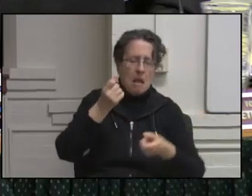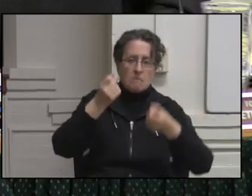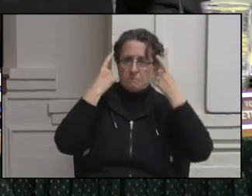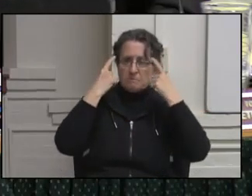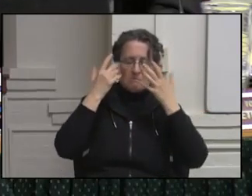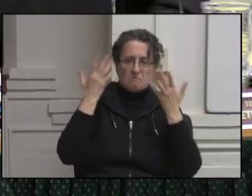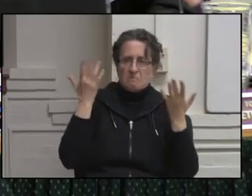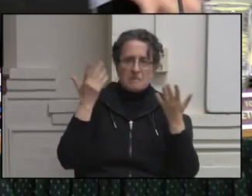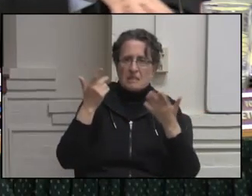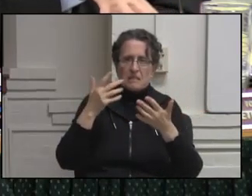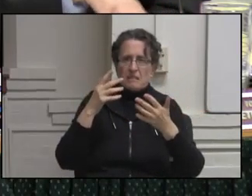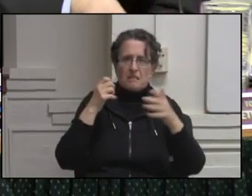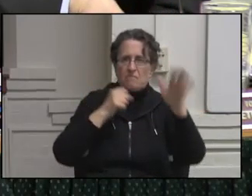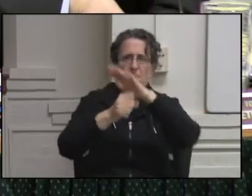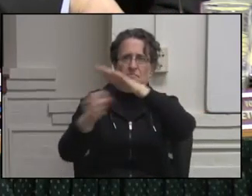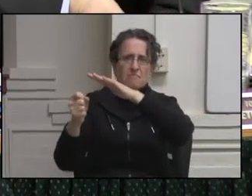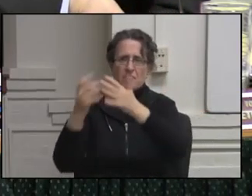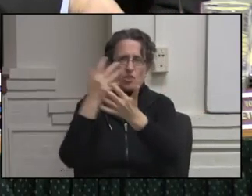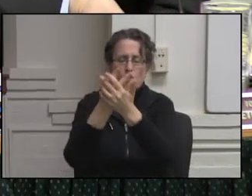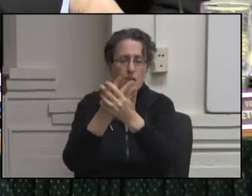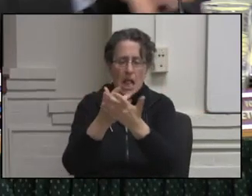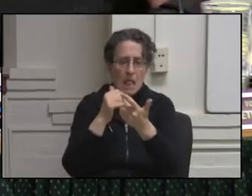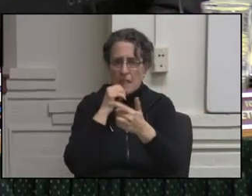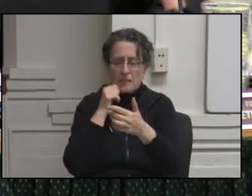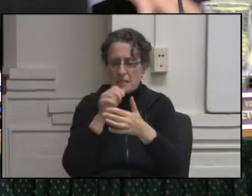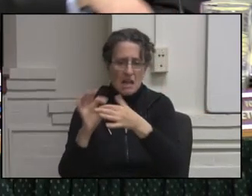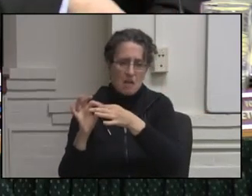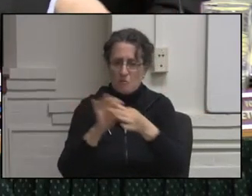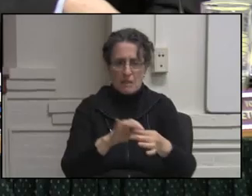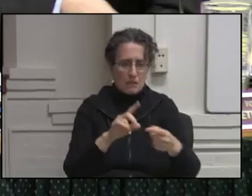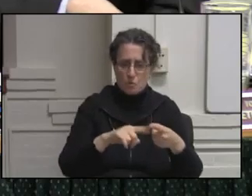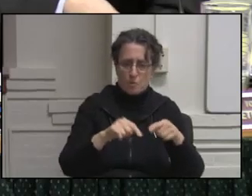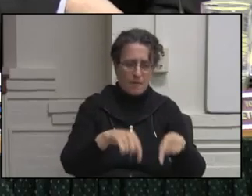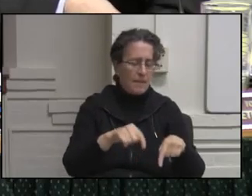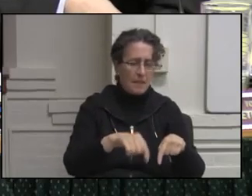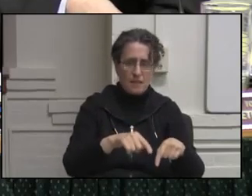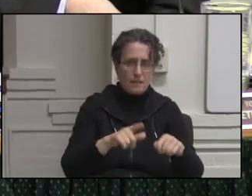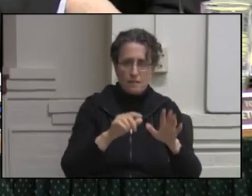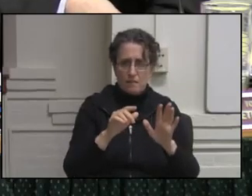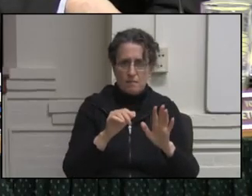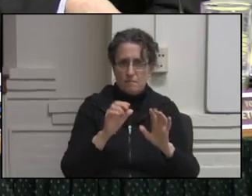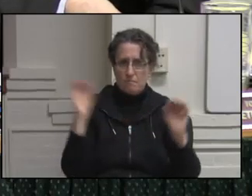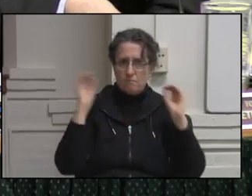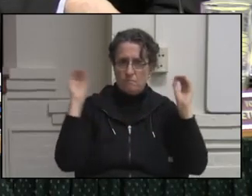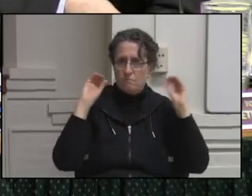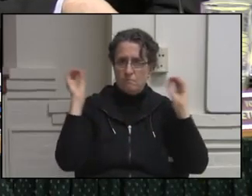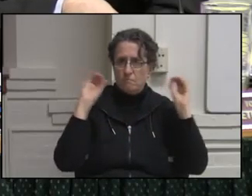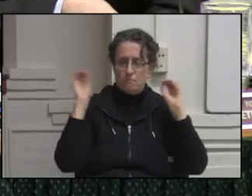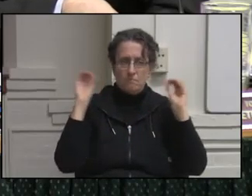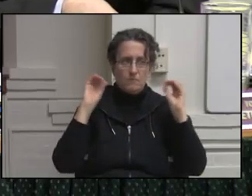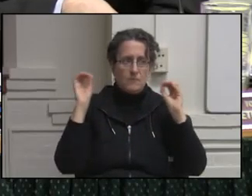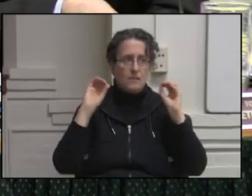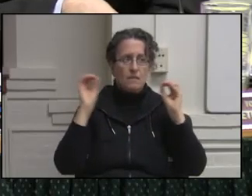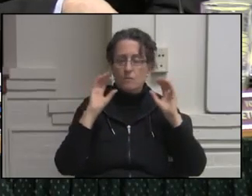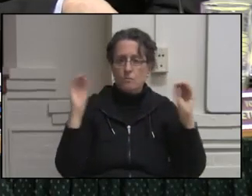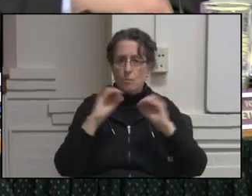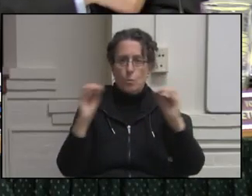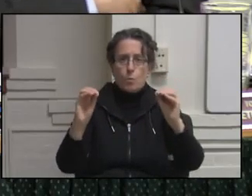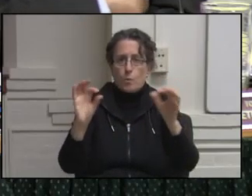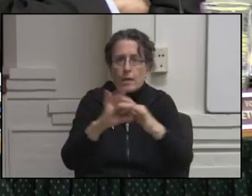regarding jailing folks, but it has absolutely no relation. Whatever that is, it has absolutely no relation to this plan or this action this evening.